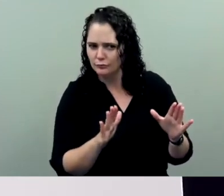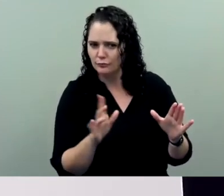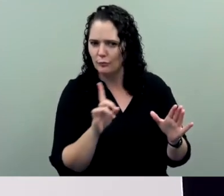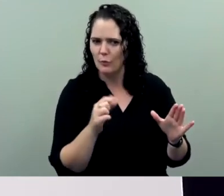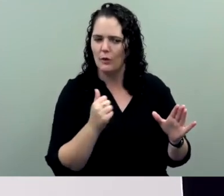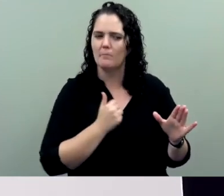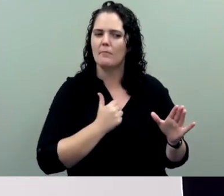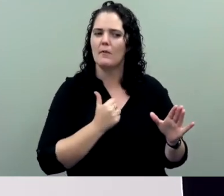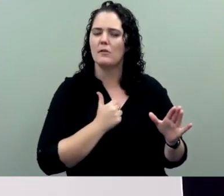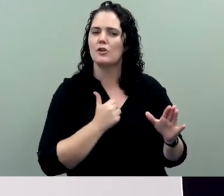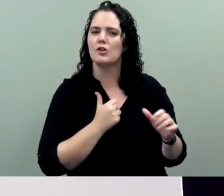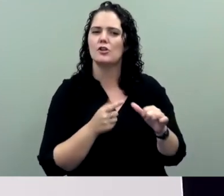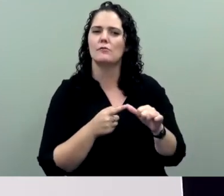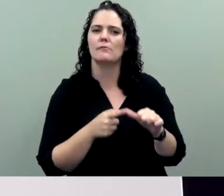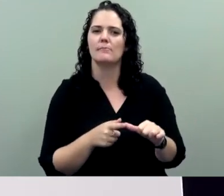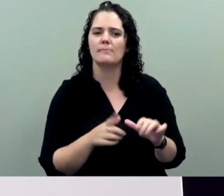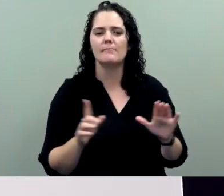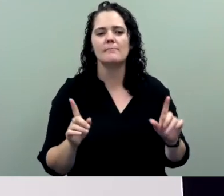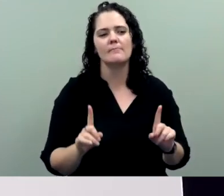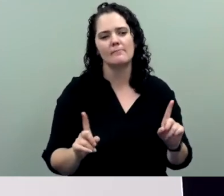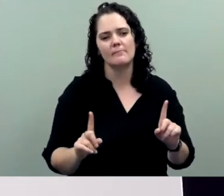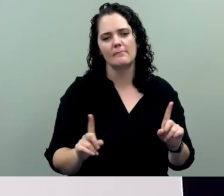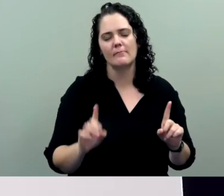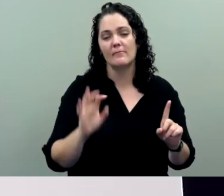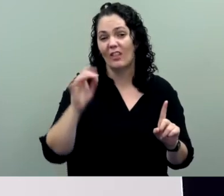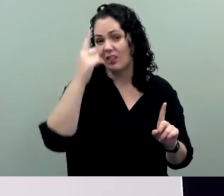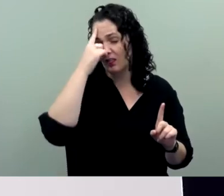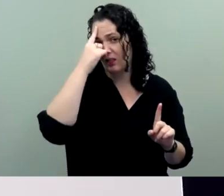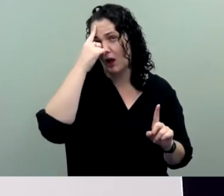think too much. I'm not gonna be too